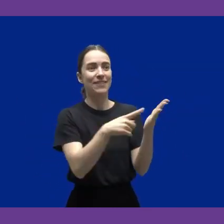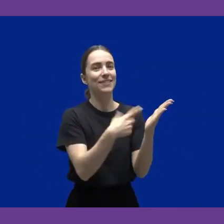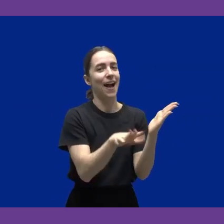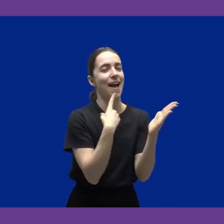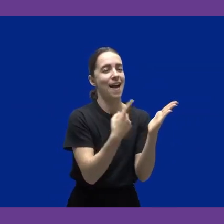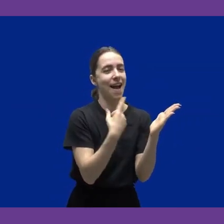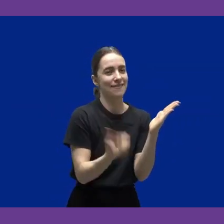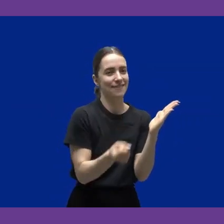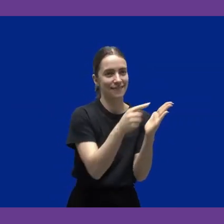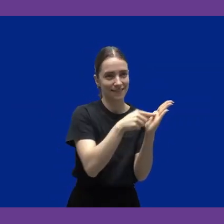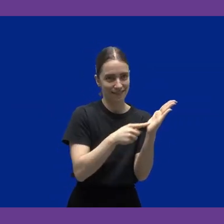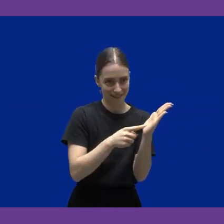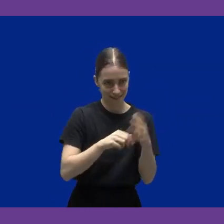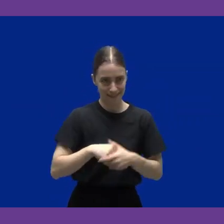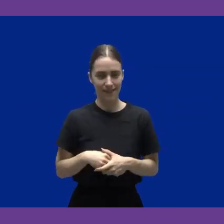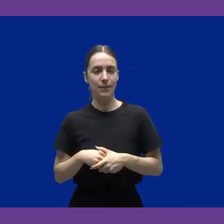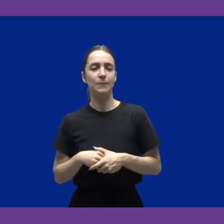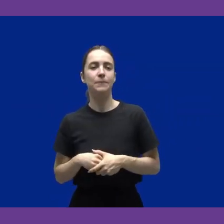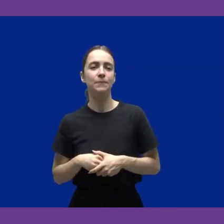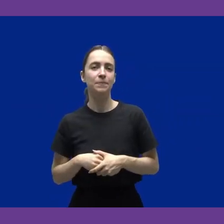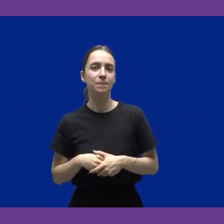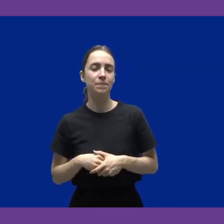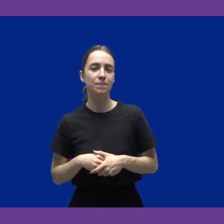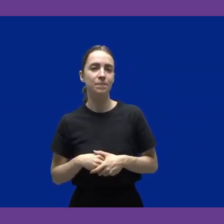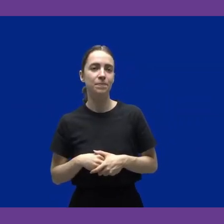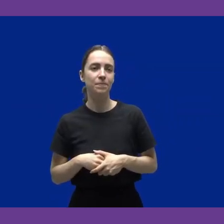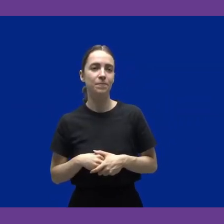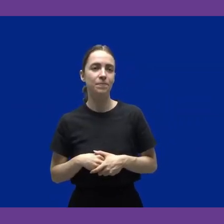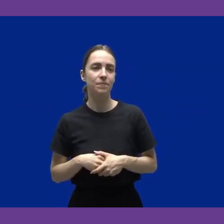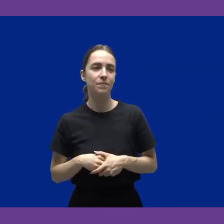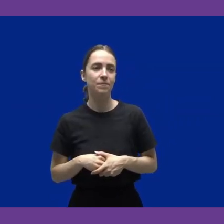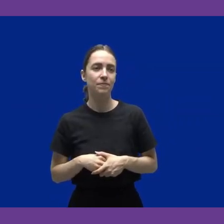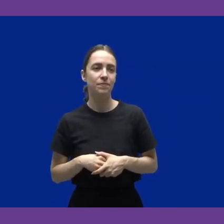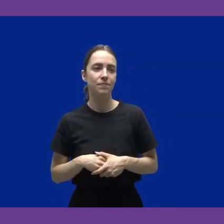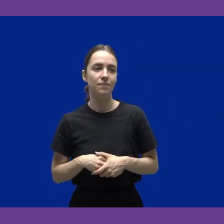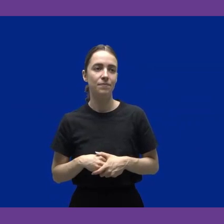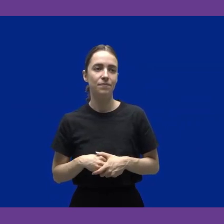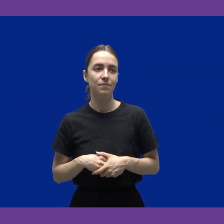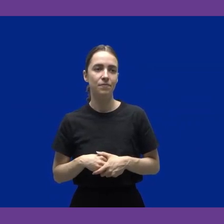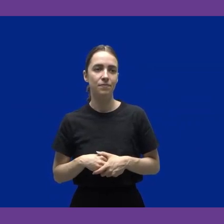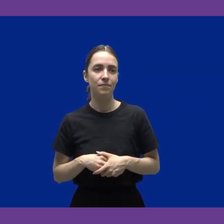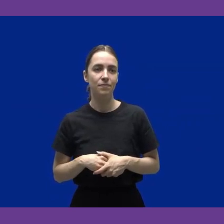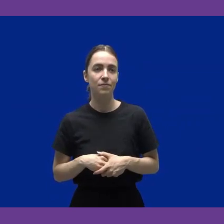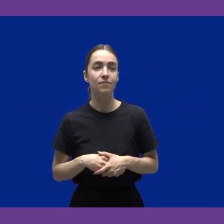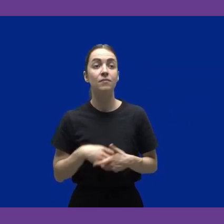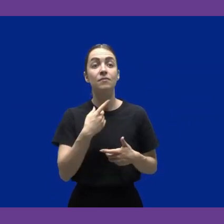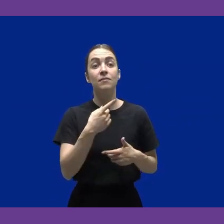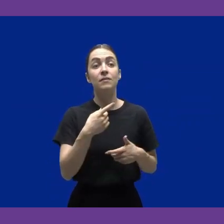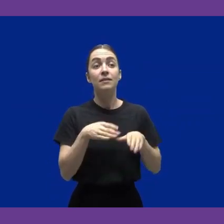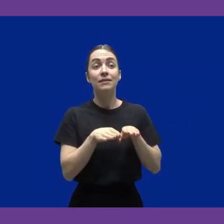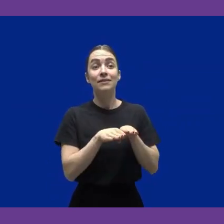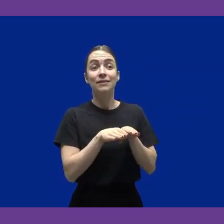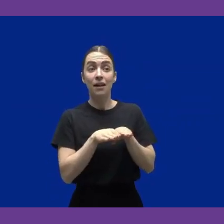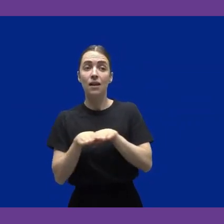standard are objective verifiable, which is very important. They always have